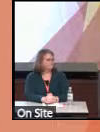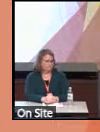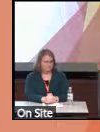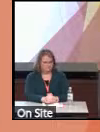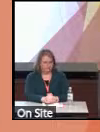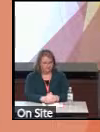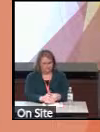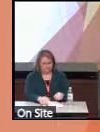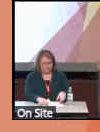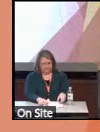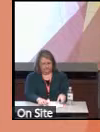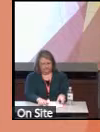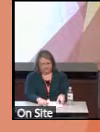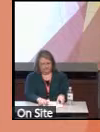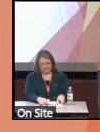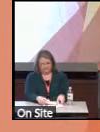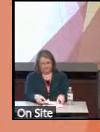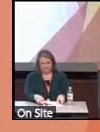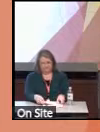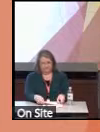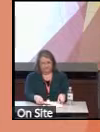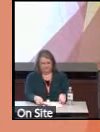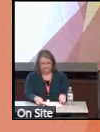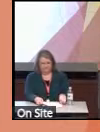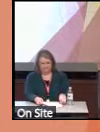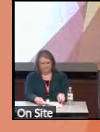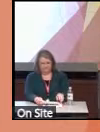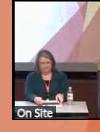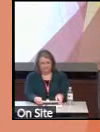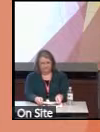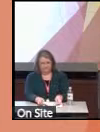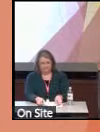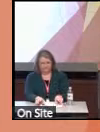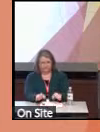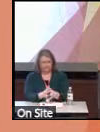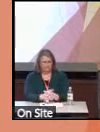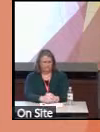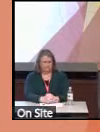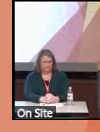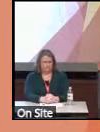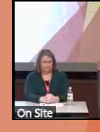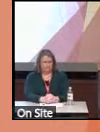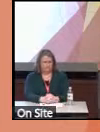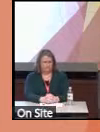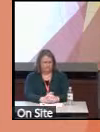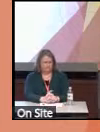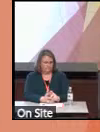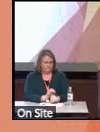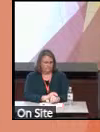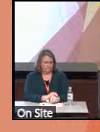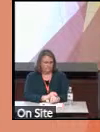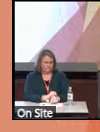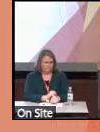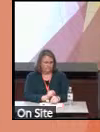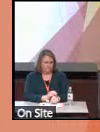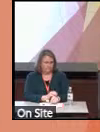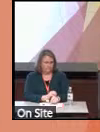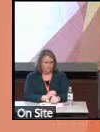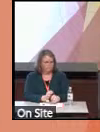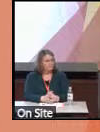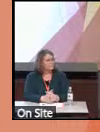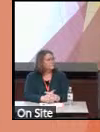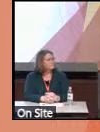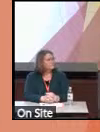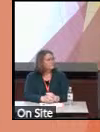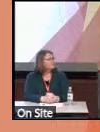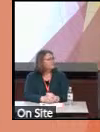And so we're going to look at those gaps. We're going to look at investments and priority outcomes to move the field forward. And so hopefully we'll